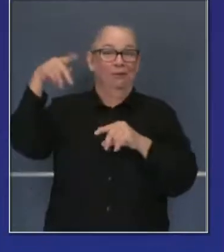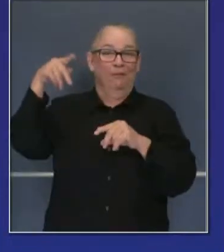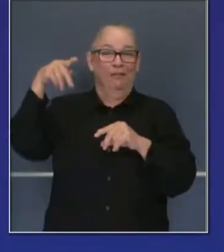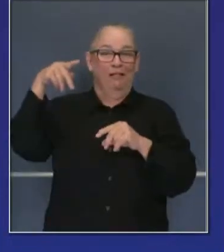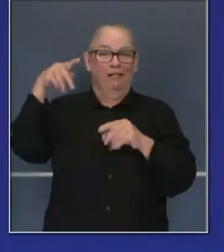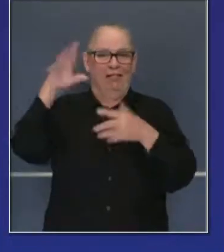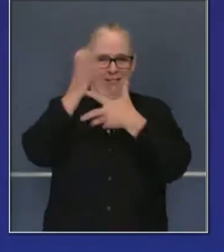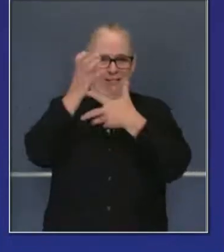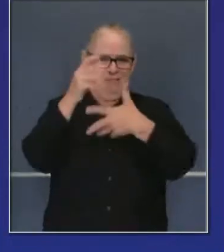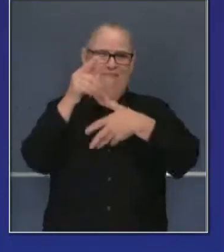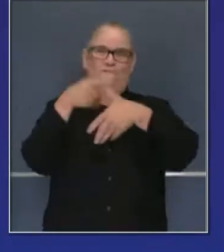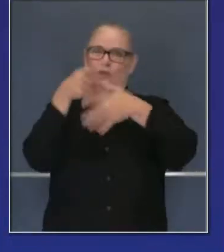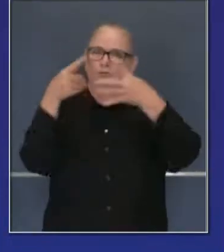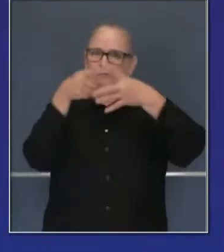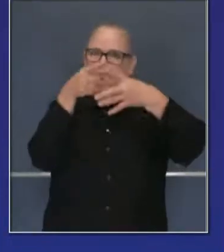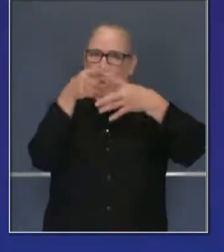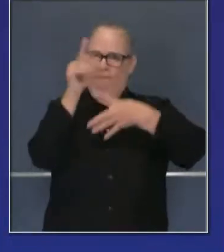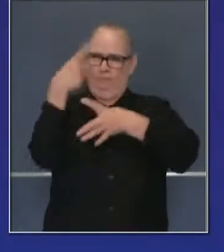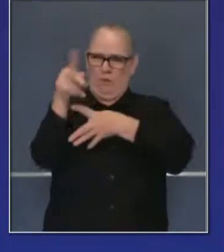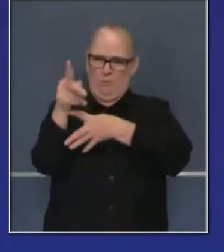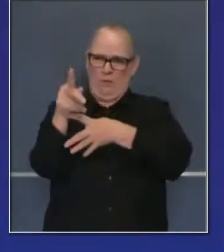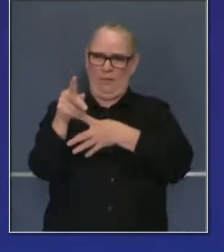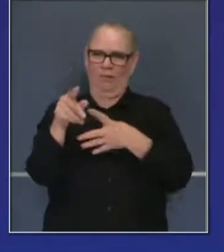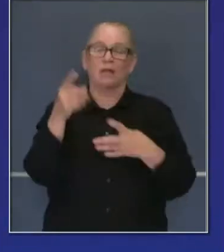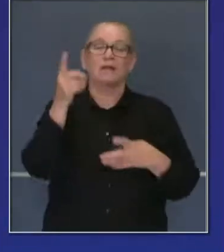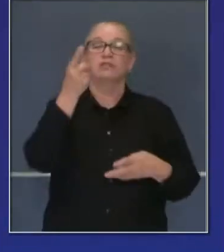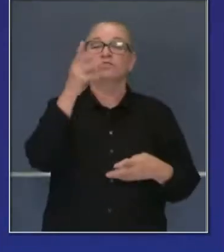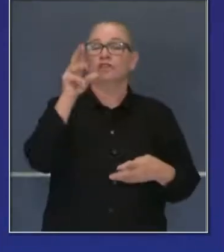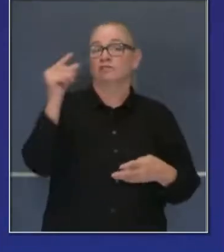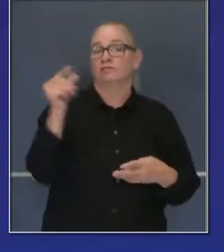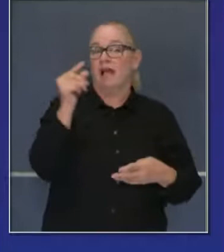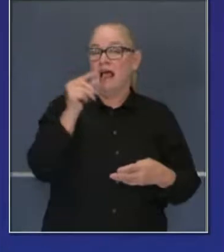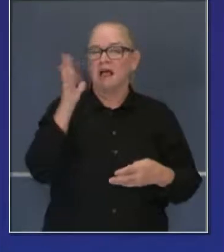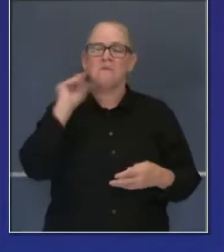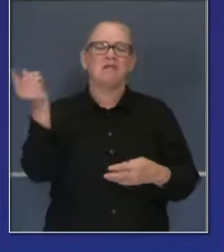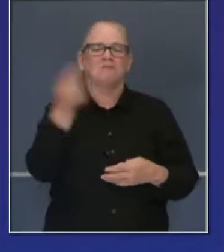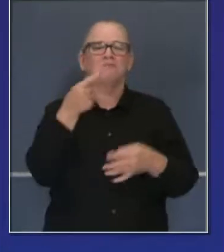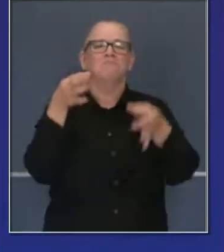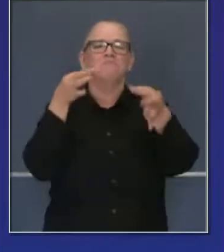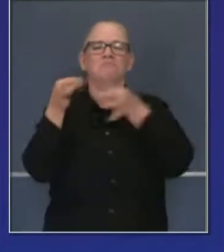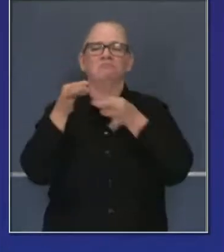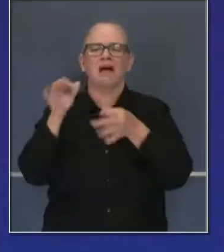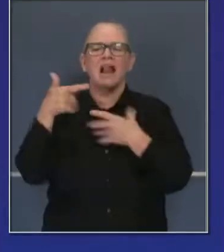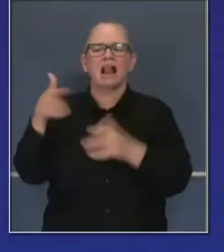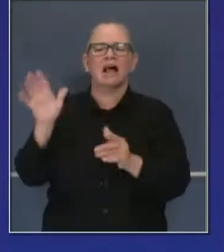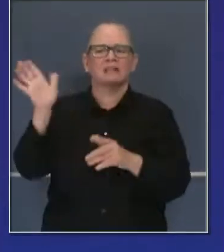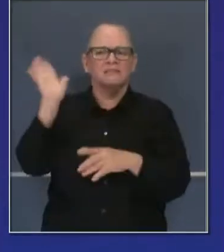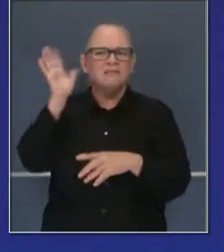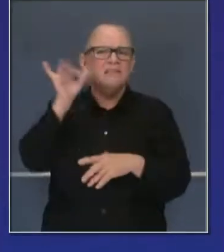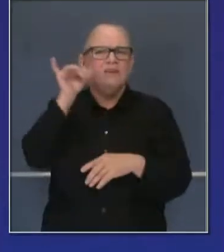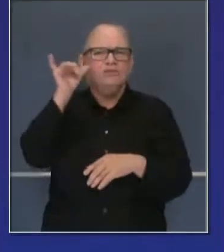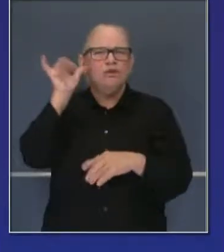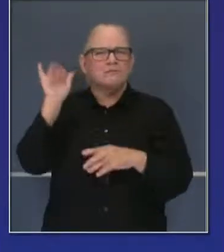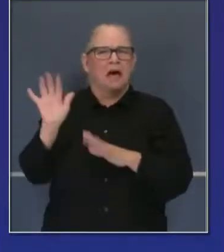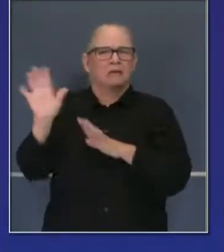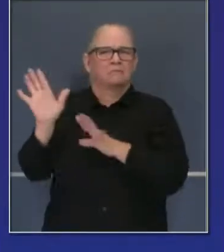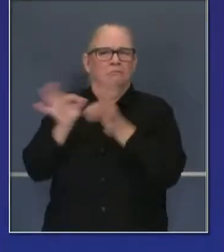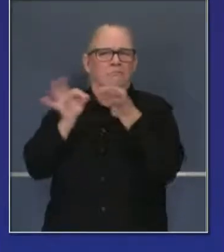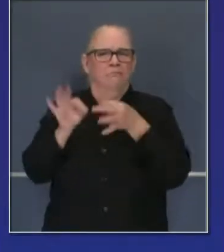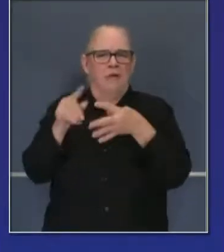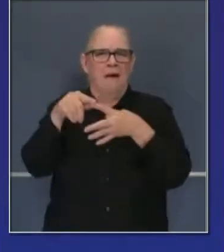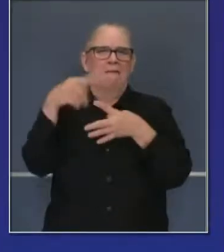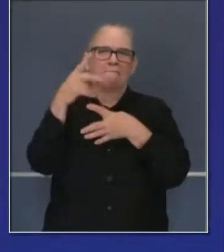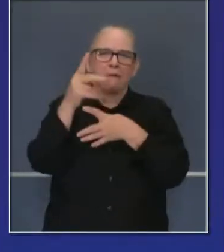Galley to come up in a moment. He highlighted yesterday in his Zoom presentation the status of